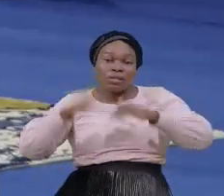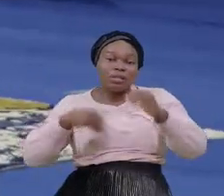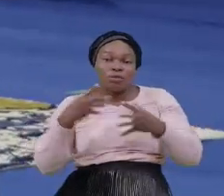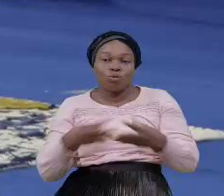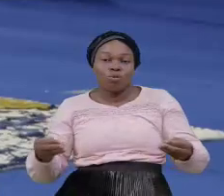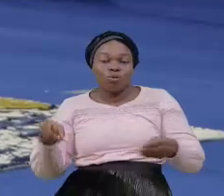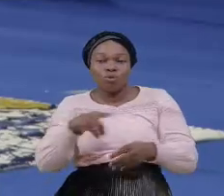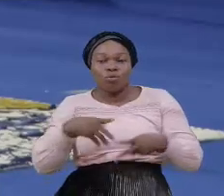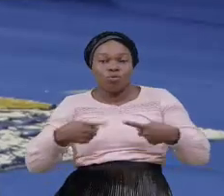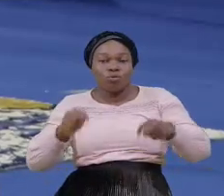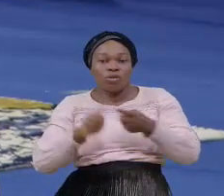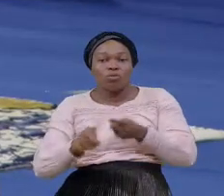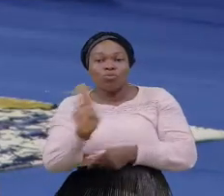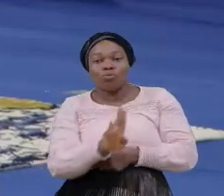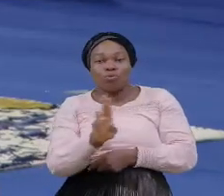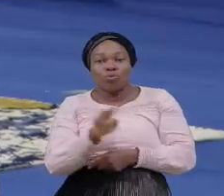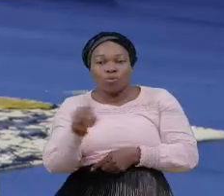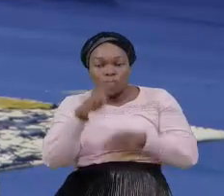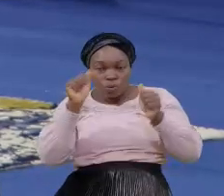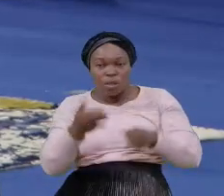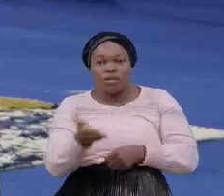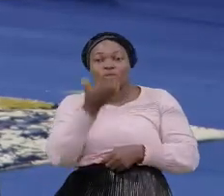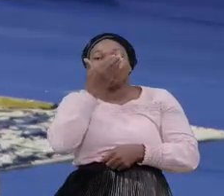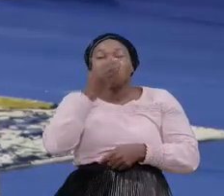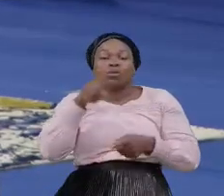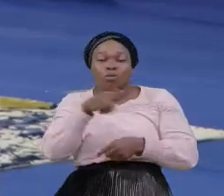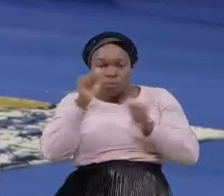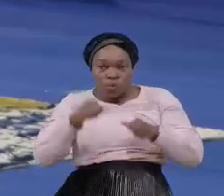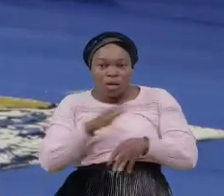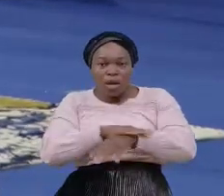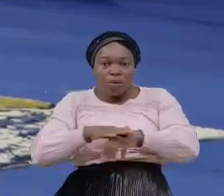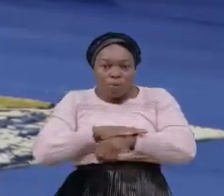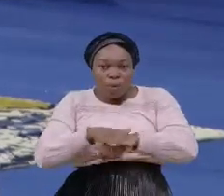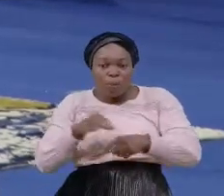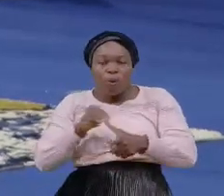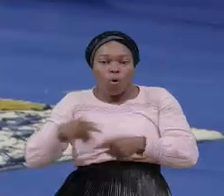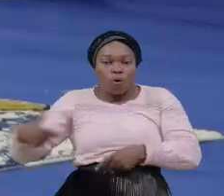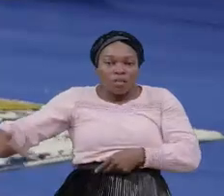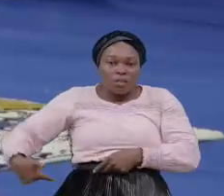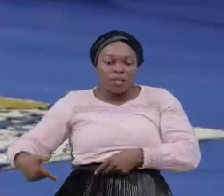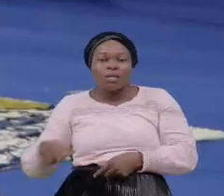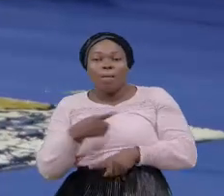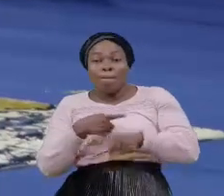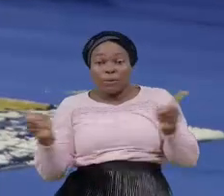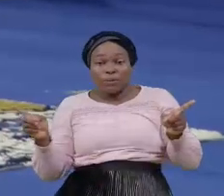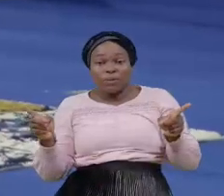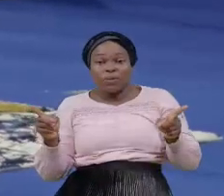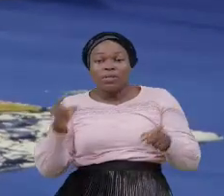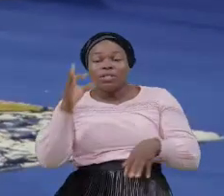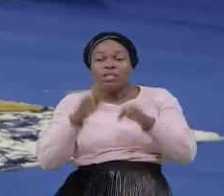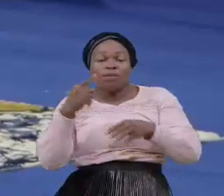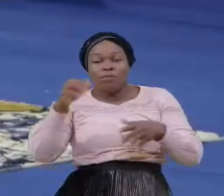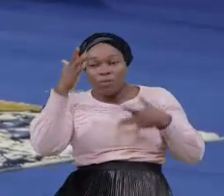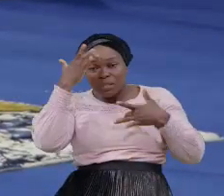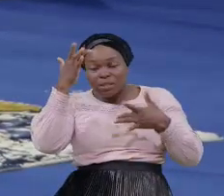rub it, you can swallow it, you can whatever, inject it. But if the sickness